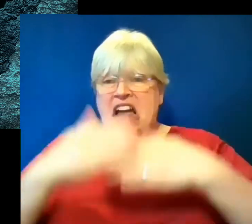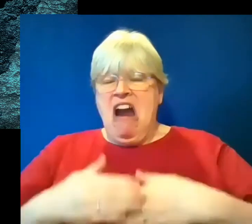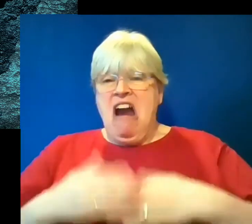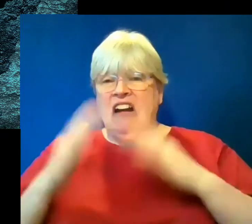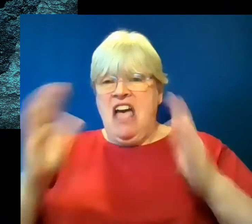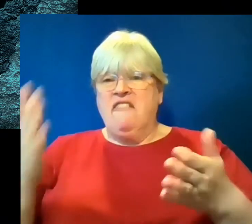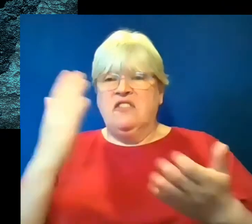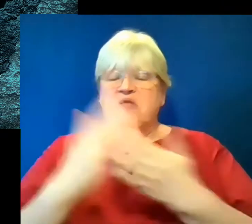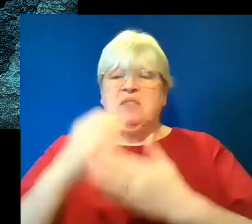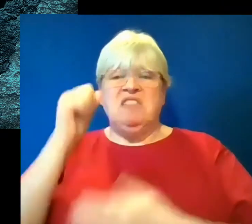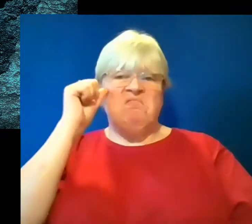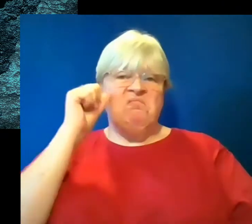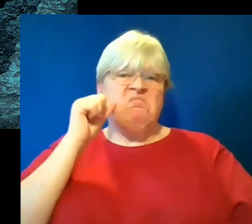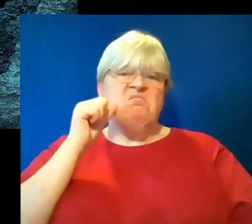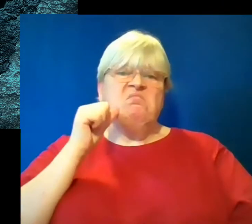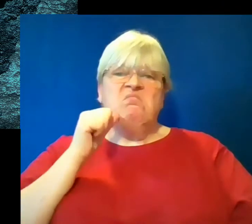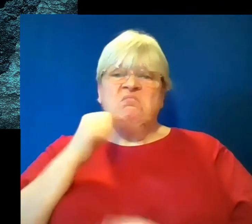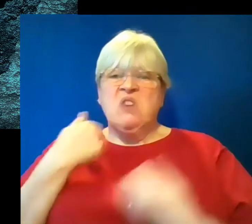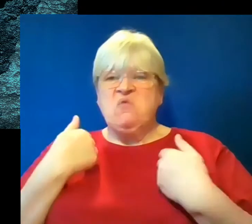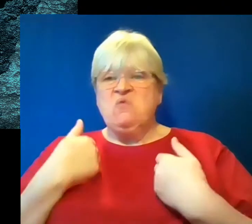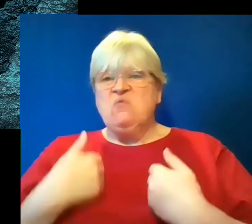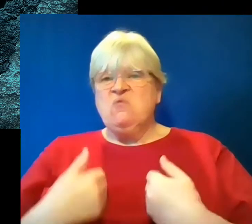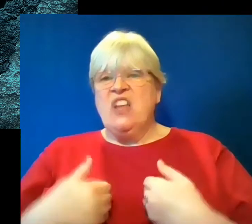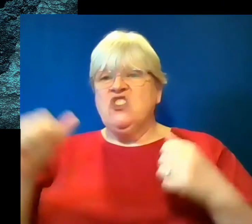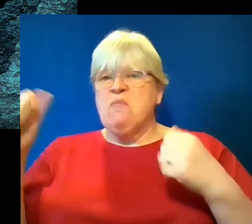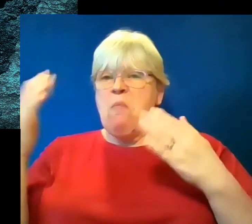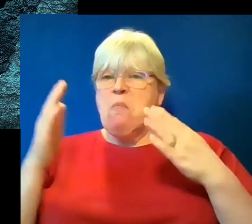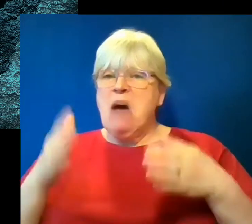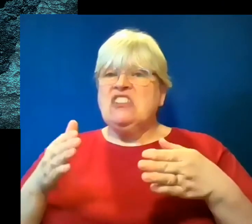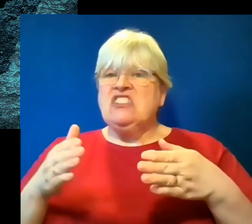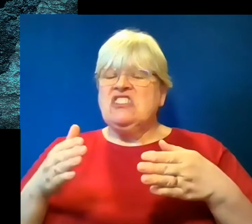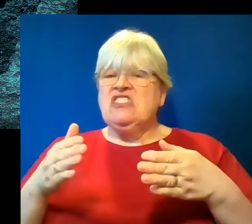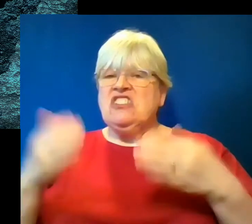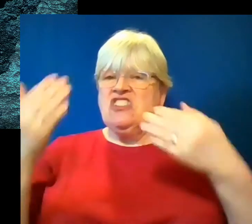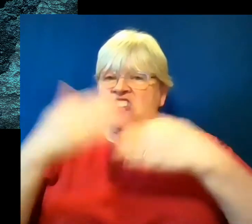it is to be as rich as possible so the darkness doesn't touch you.